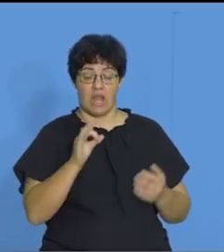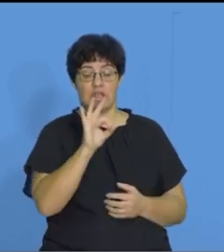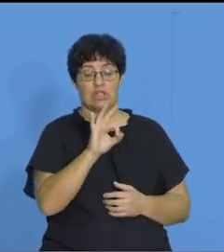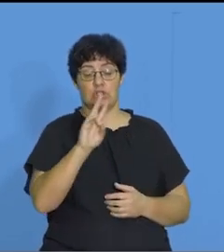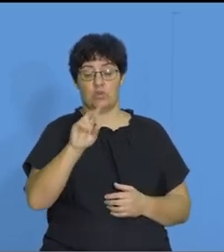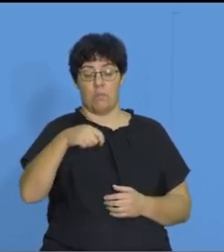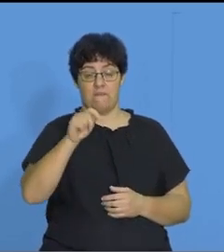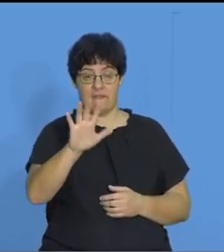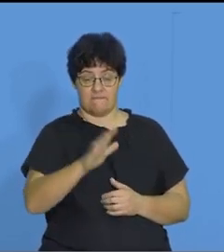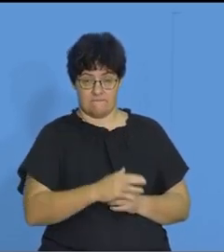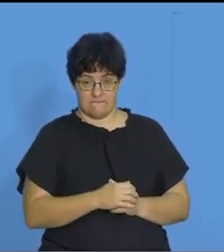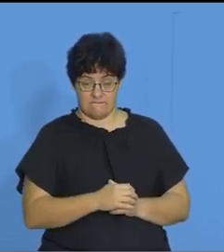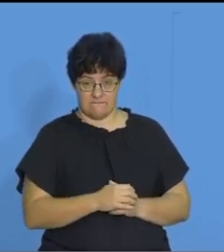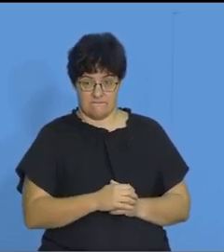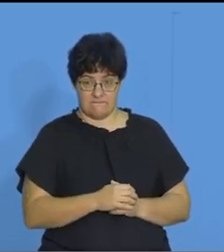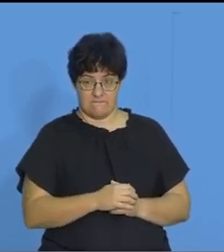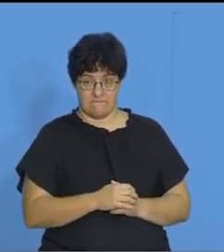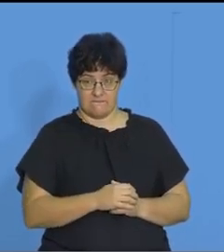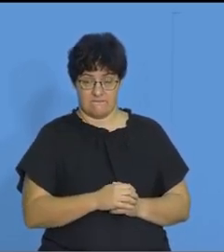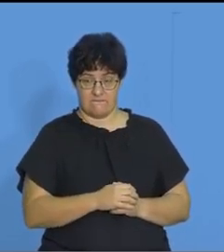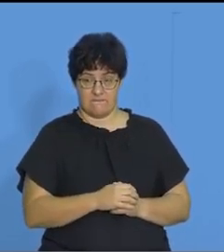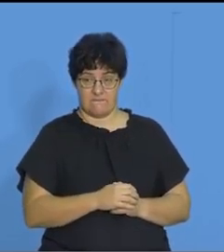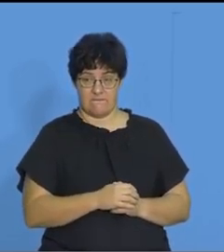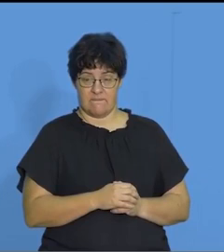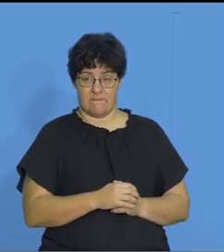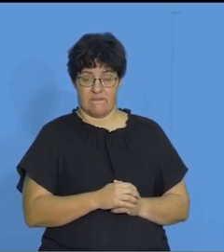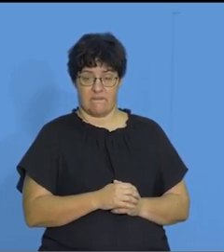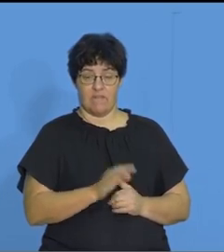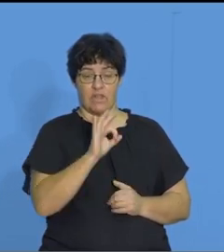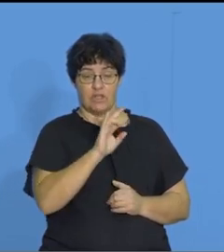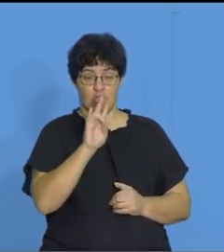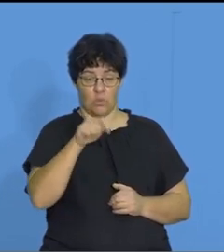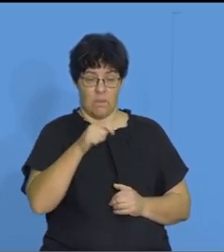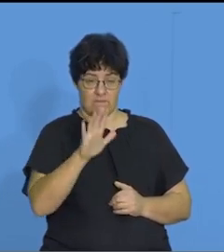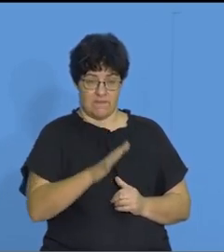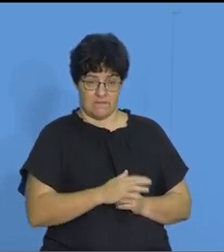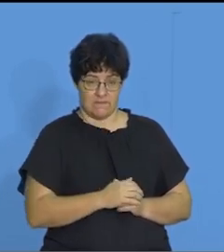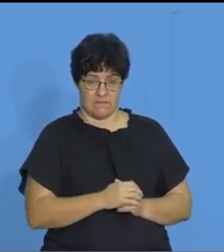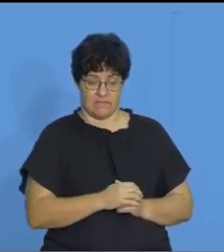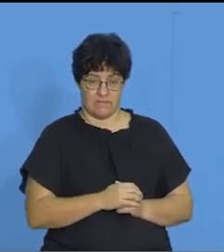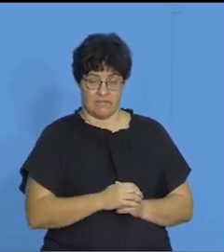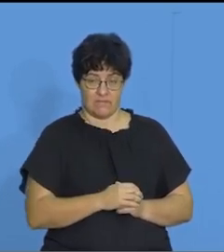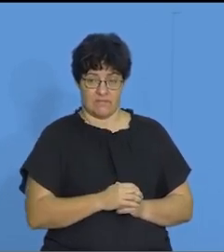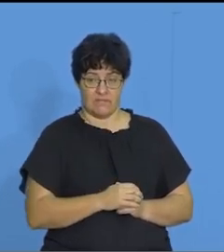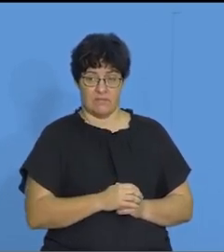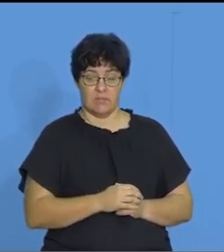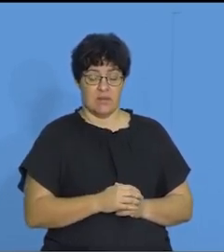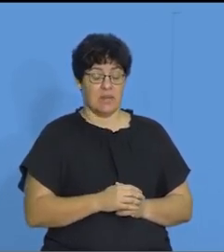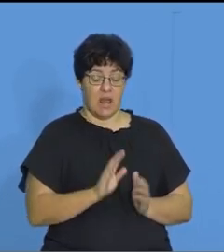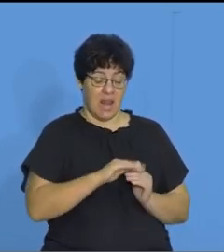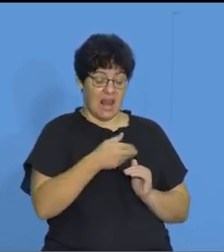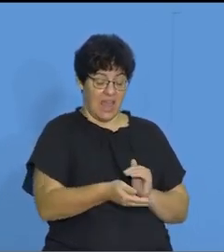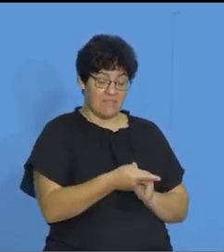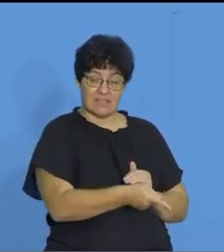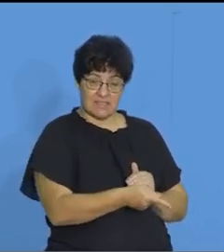hydrogen that we have is 32.5 in the sample, okay? So if it's 32.5, so we have got